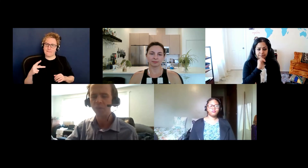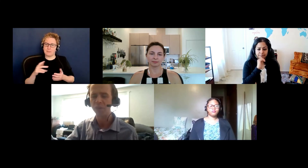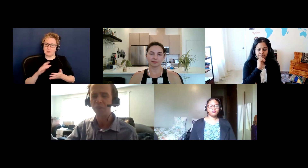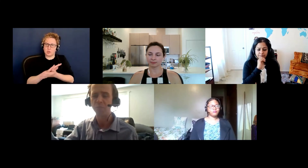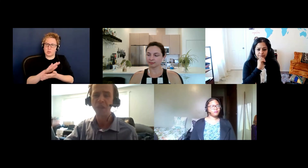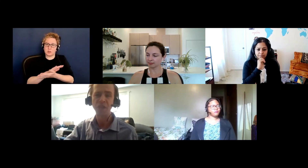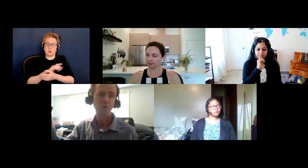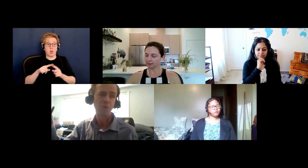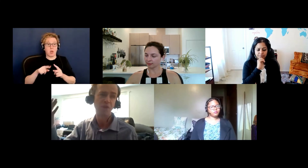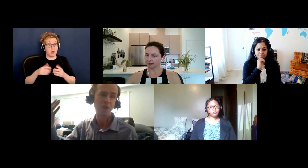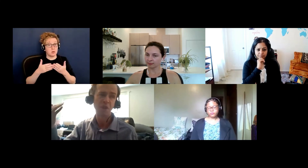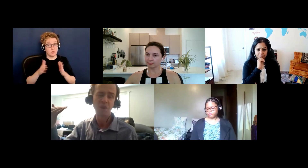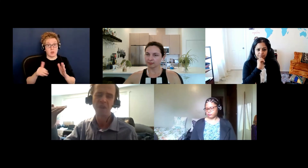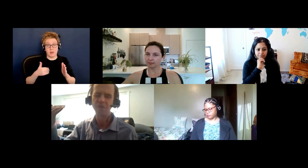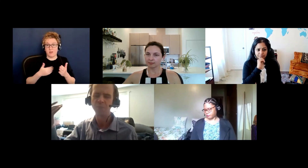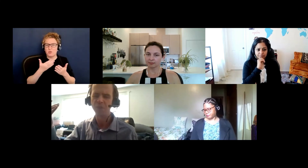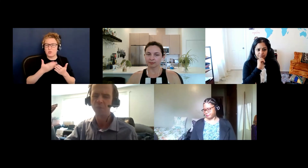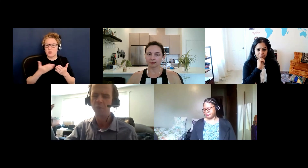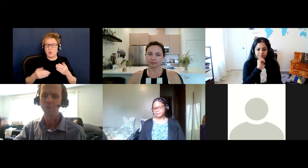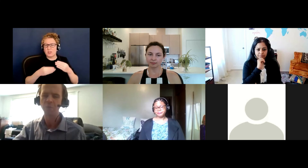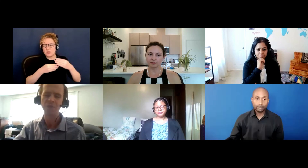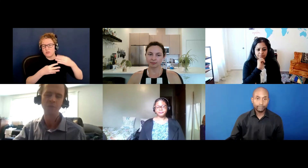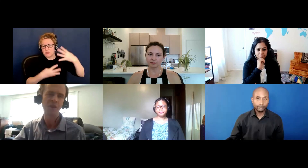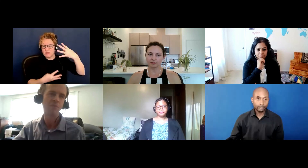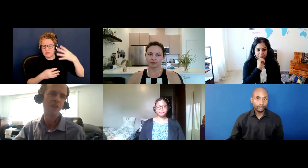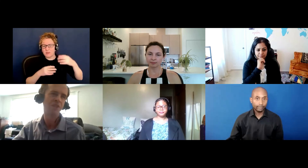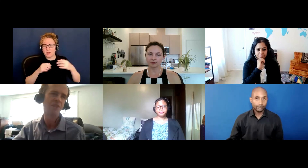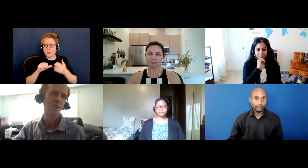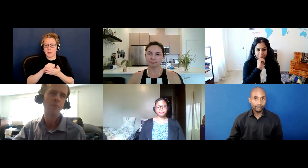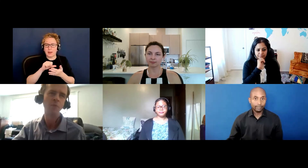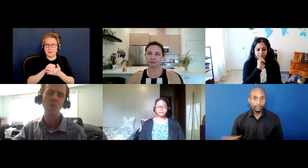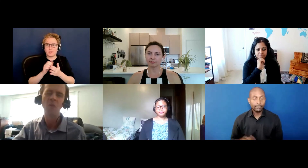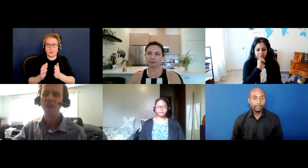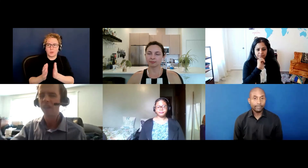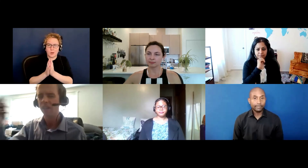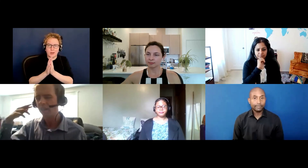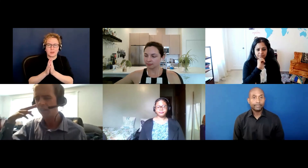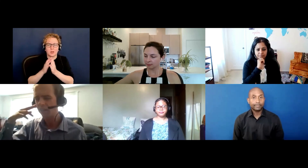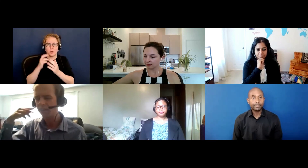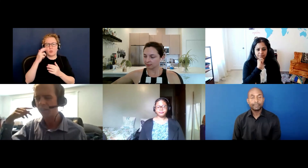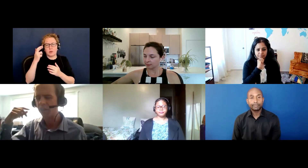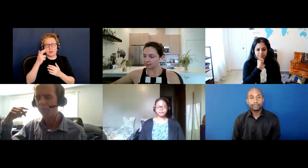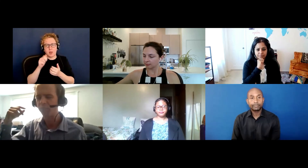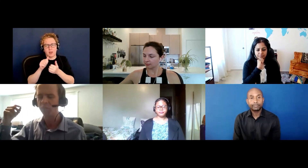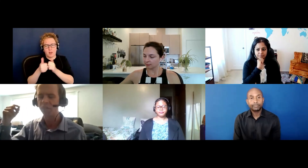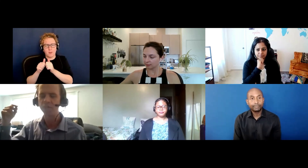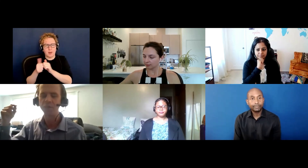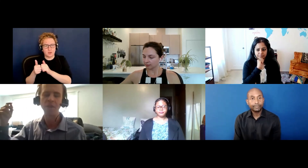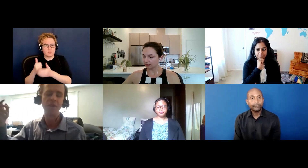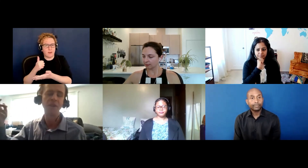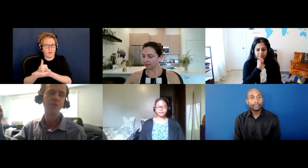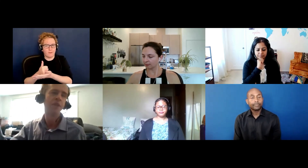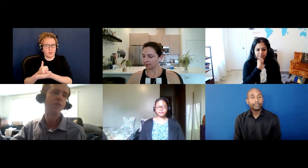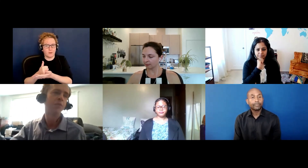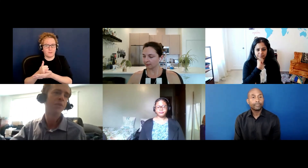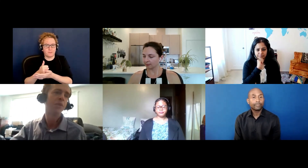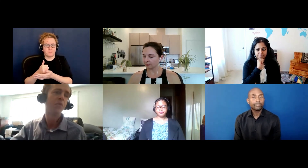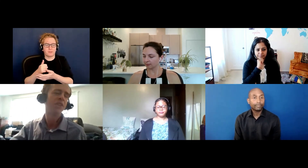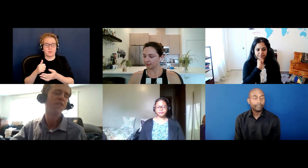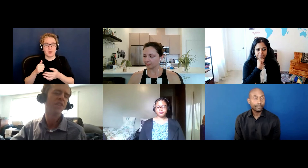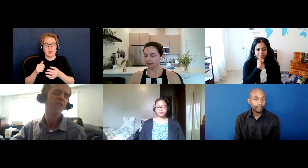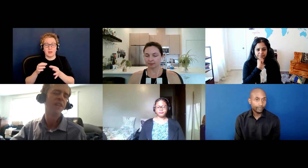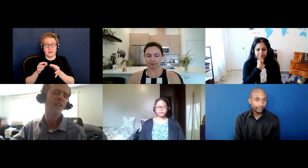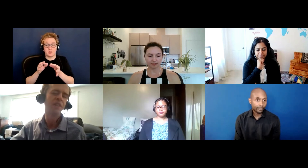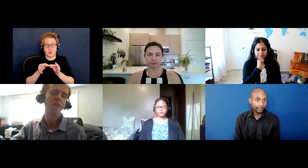resources on your page where you're talking about how someone can request a reasonable accommodation is helpful. And also the other thing I would say too is